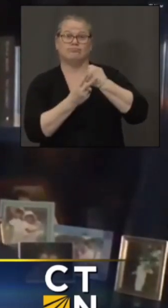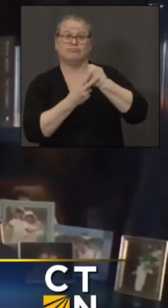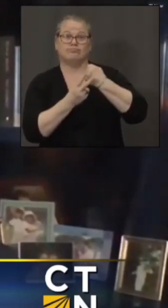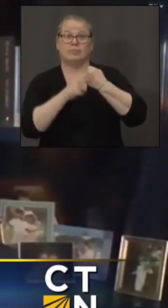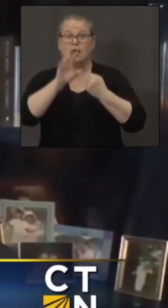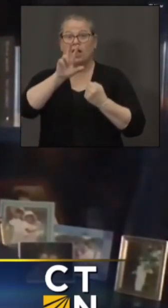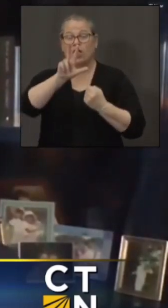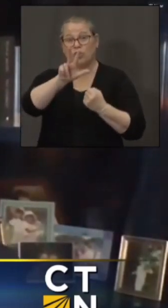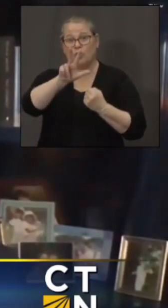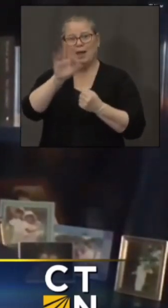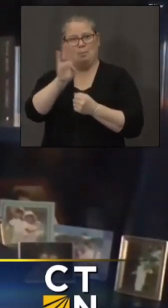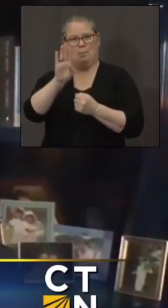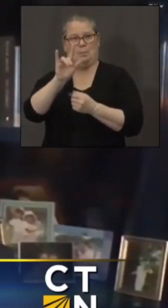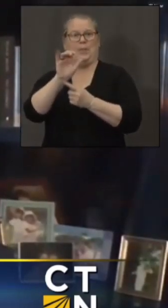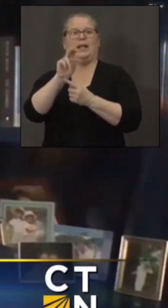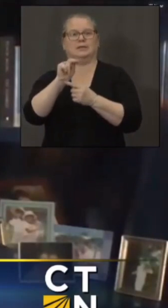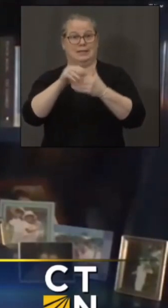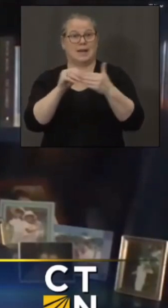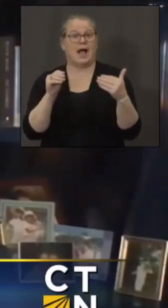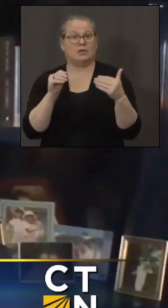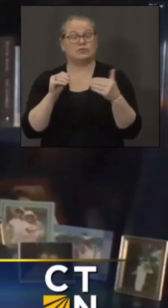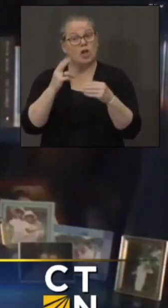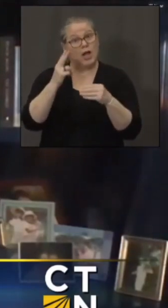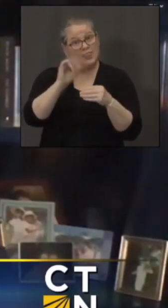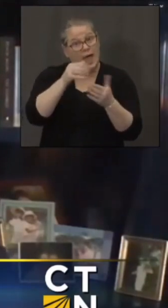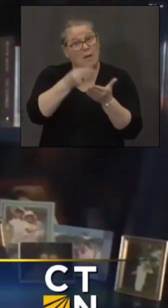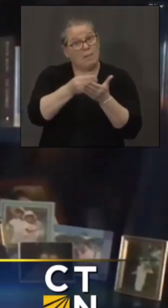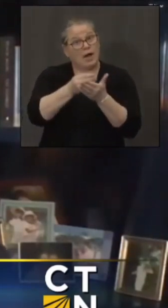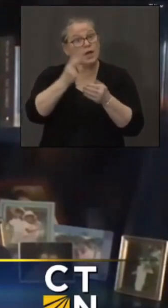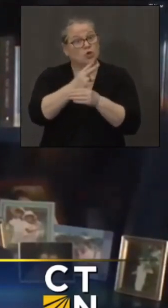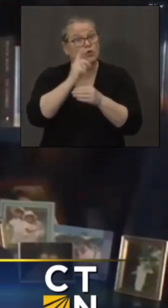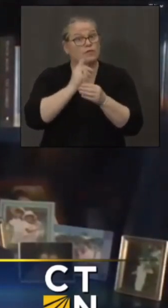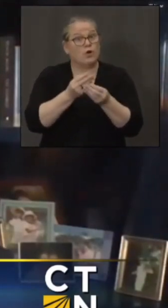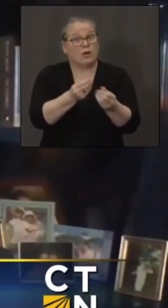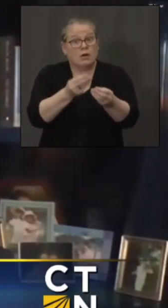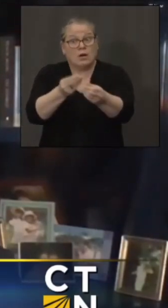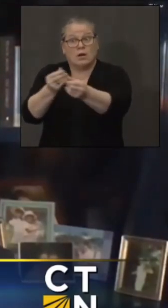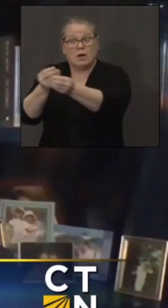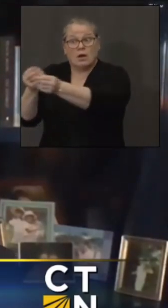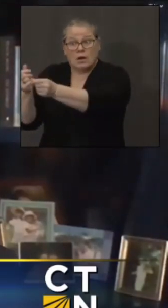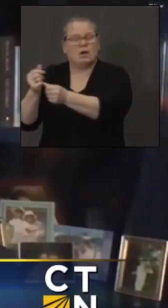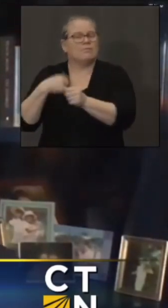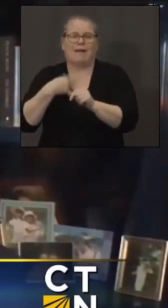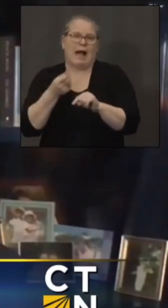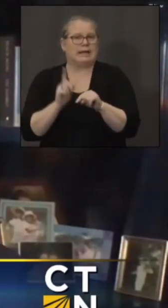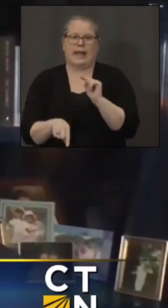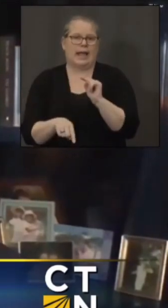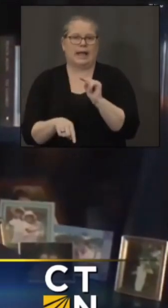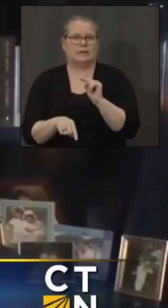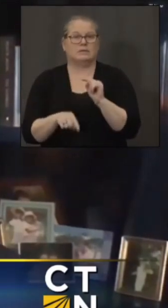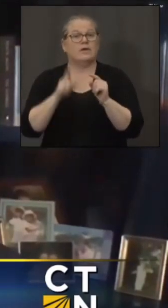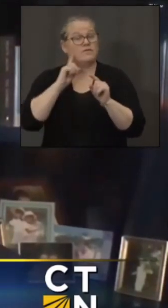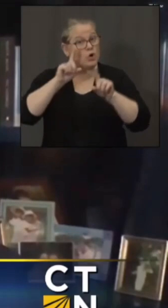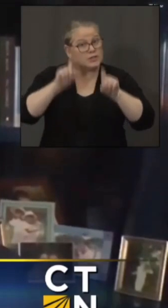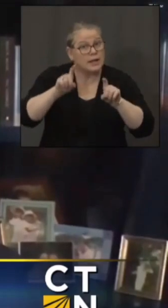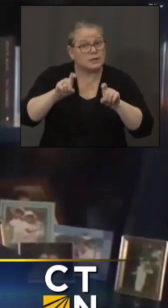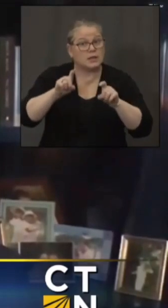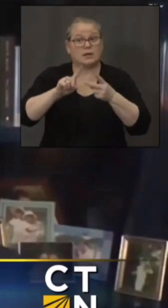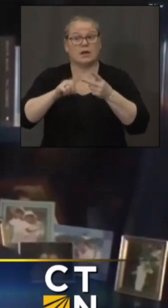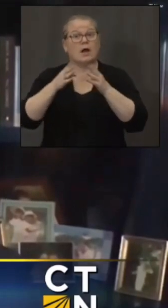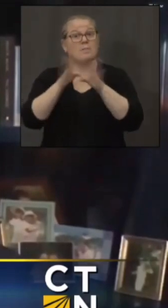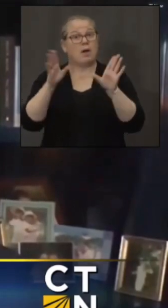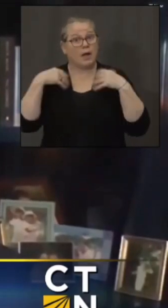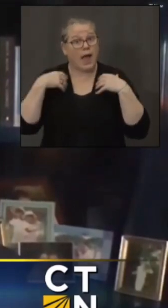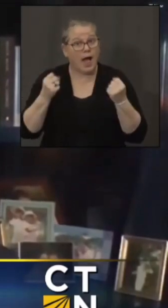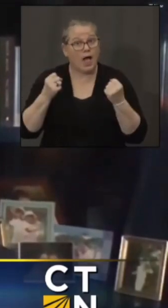sure that when it comes to testing, when it comes to the vaccinations, when it comes to public health, we can't wait for the federal government. We got to make sure we